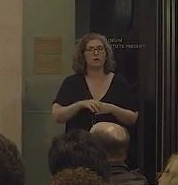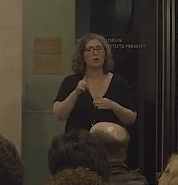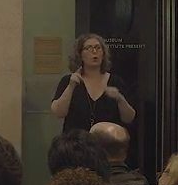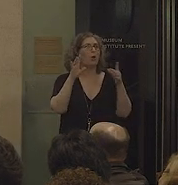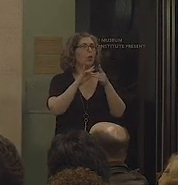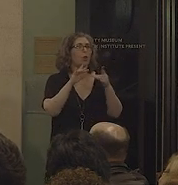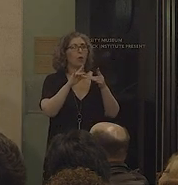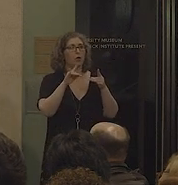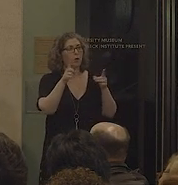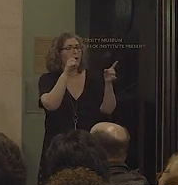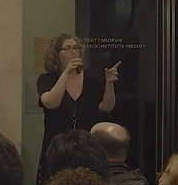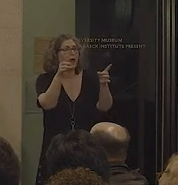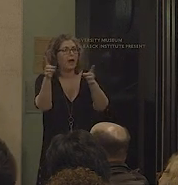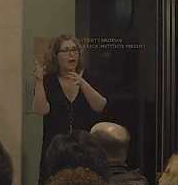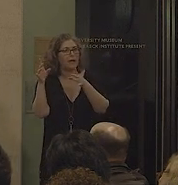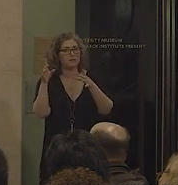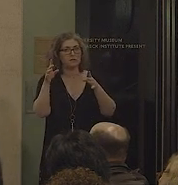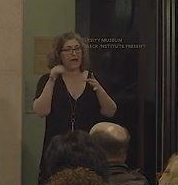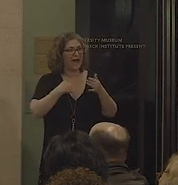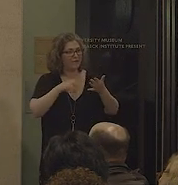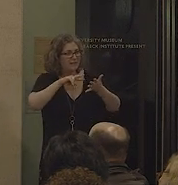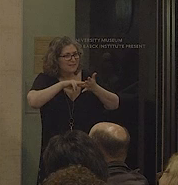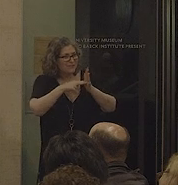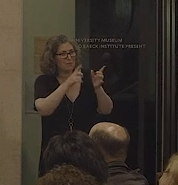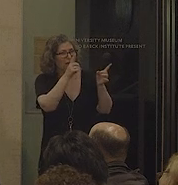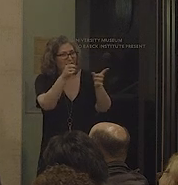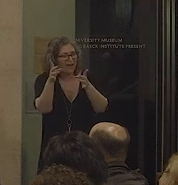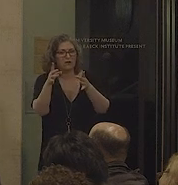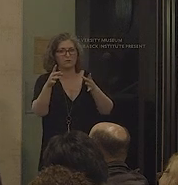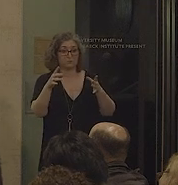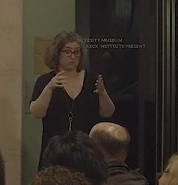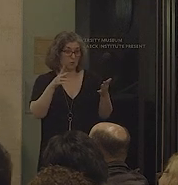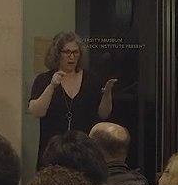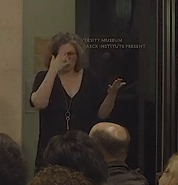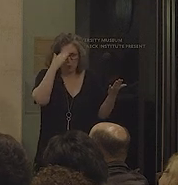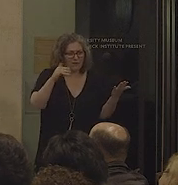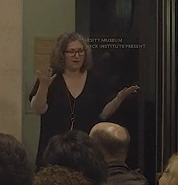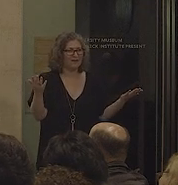hateful intentions, that has to be known.